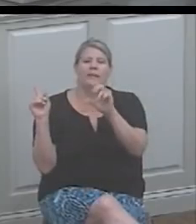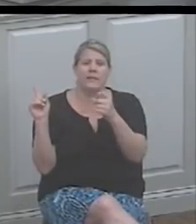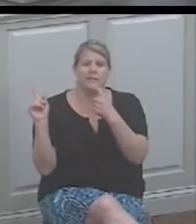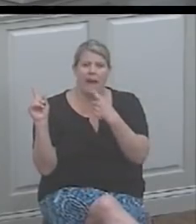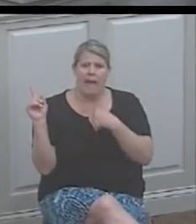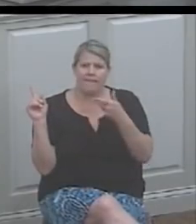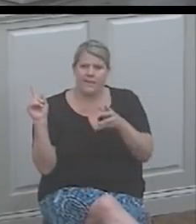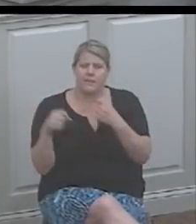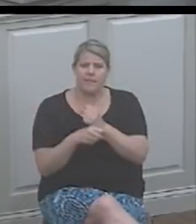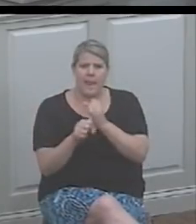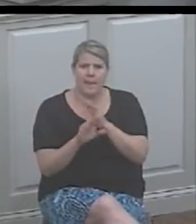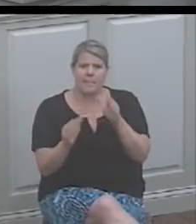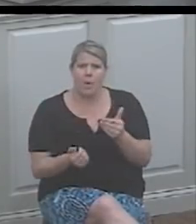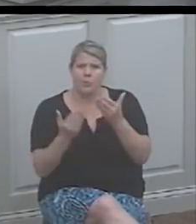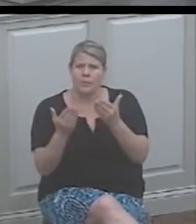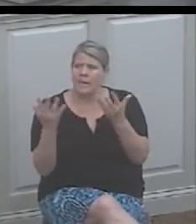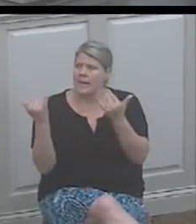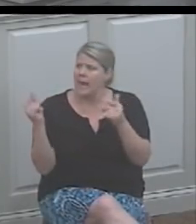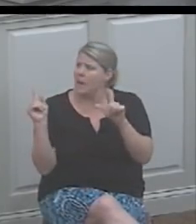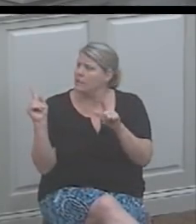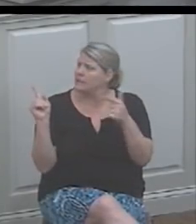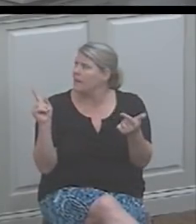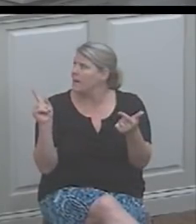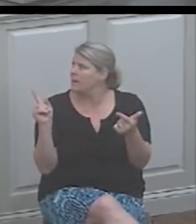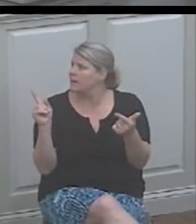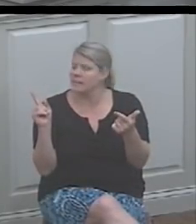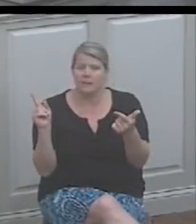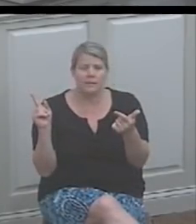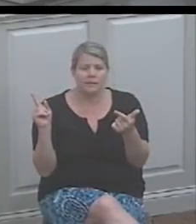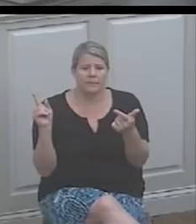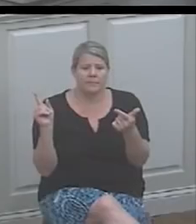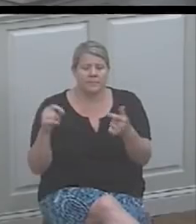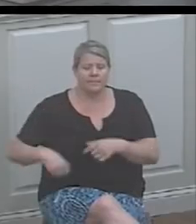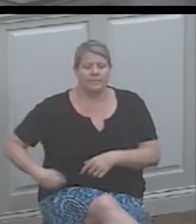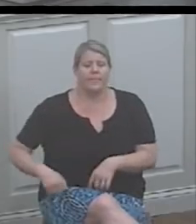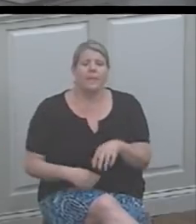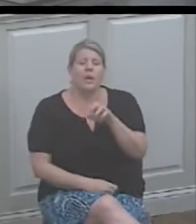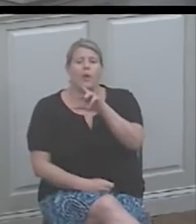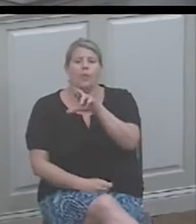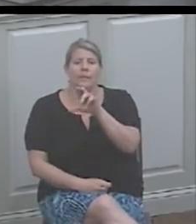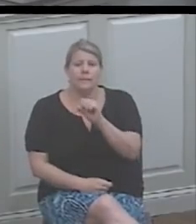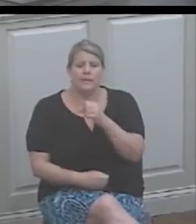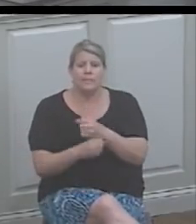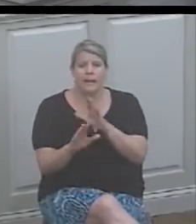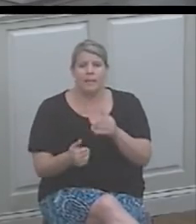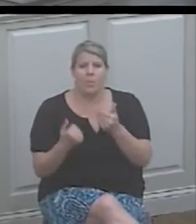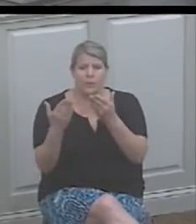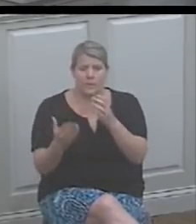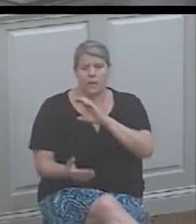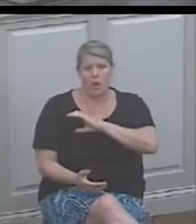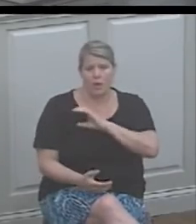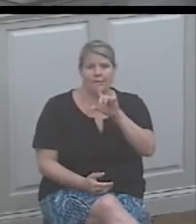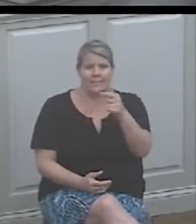was a second. Yeah. Maybe. Do you know who gave it? Maybe I need to speak louder. Yeah. Okay. Yes, Commissioner Sears made the motion. Commissioner Cottle made the